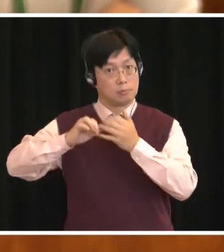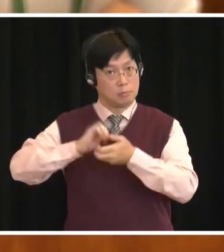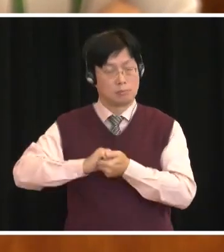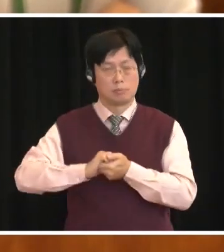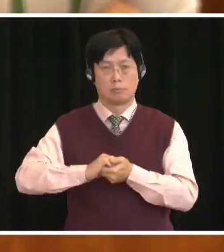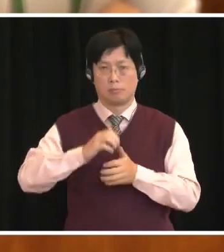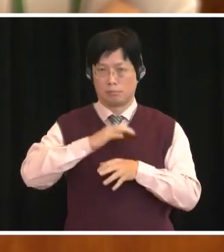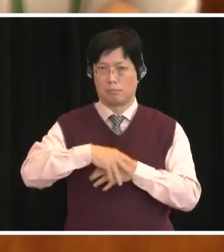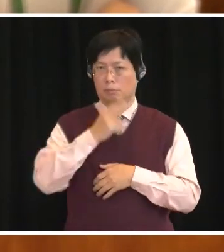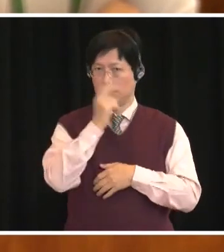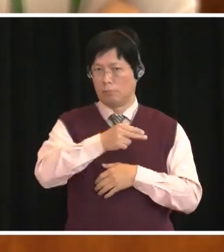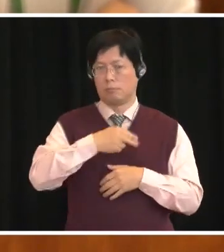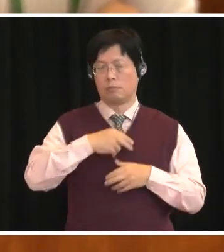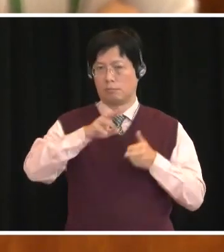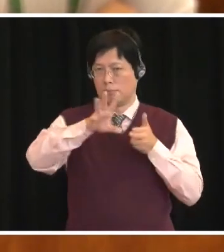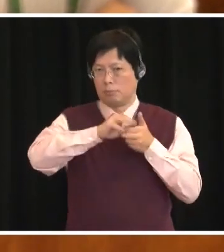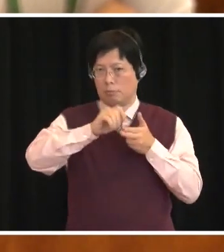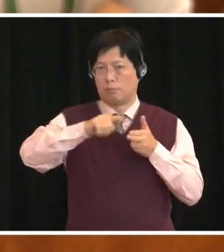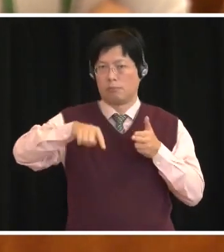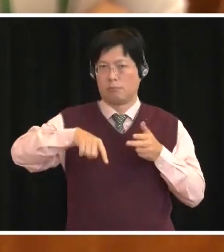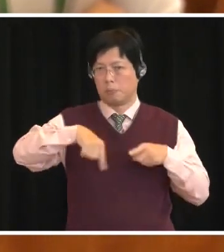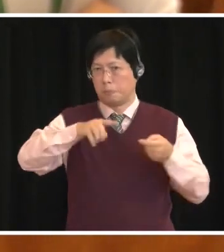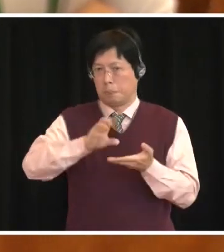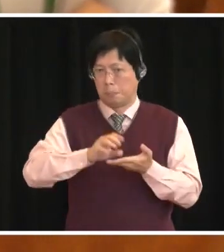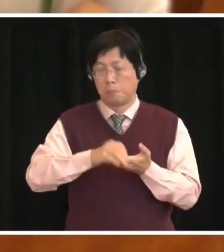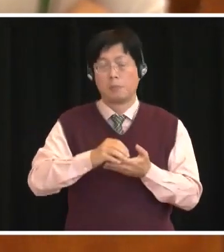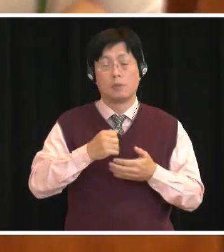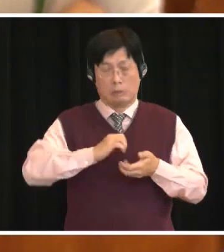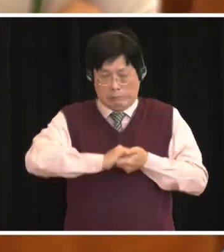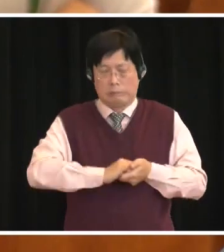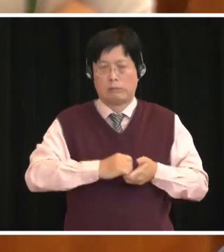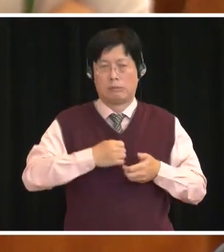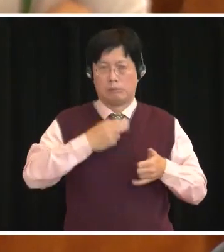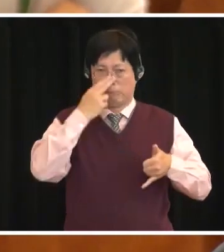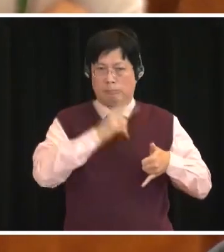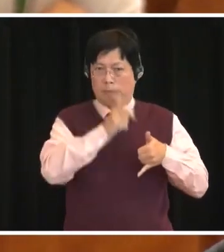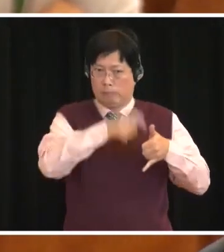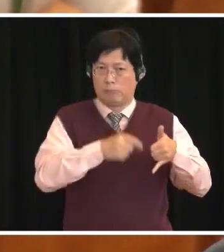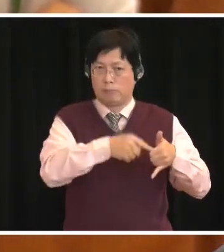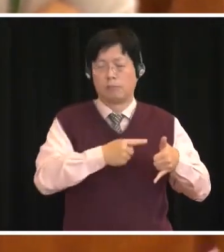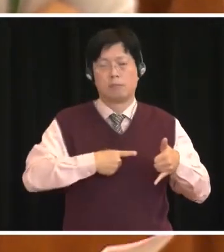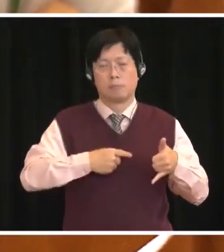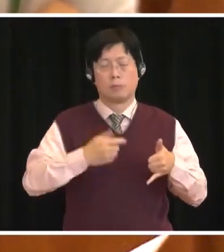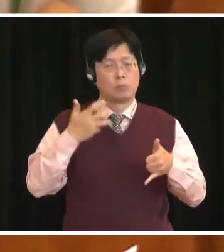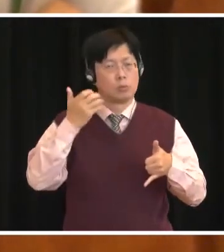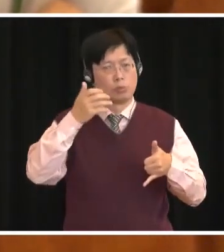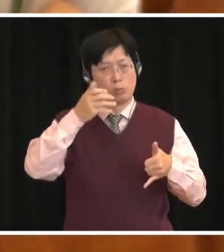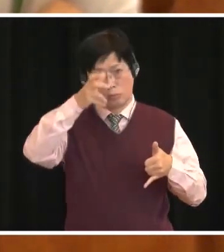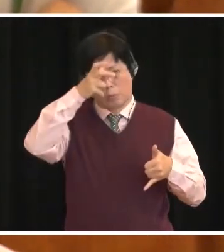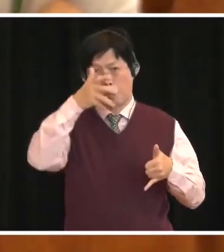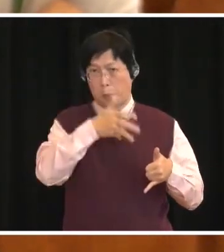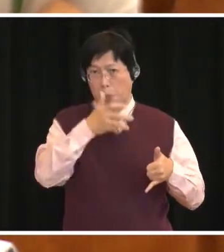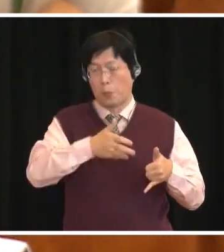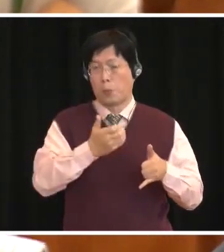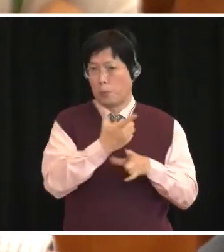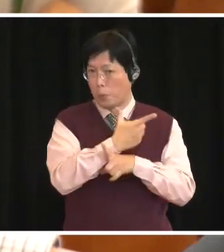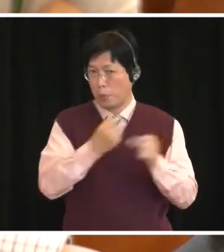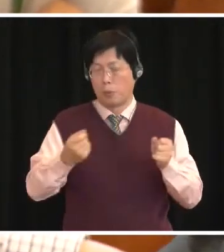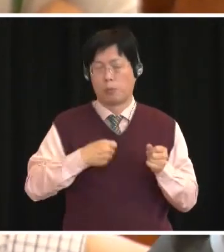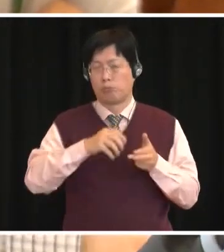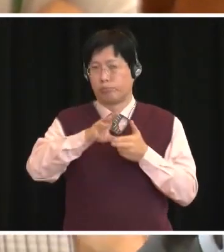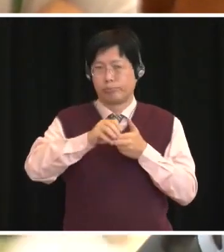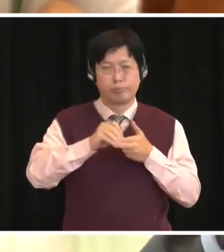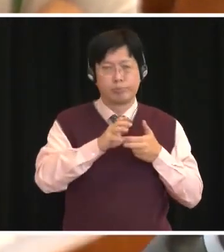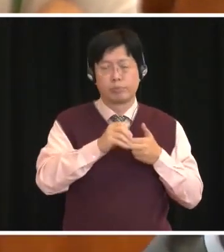according to our law, yes, the interview and interrogation will be video